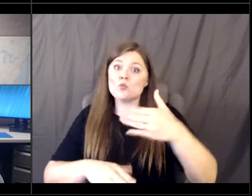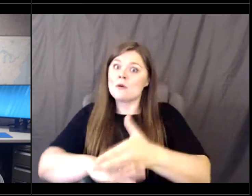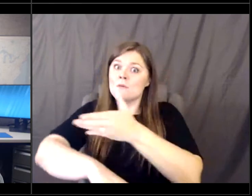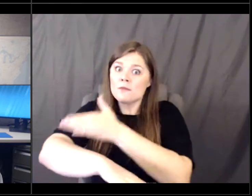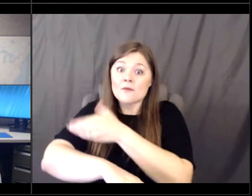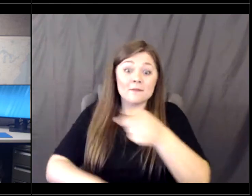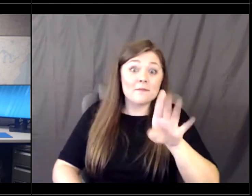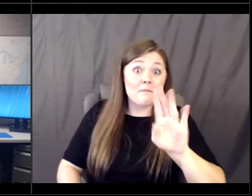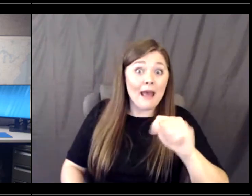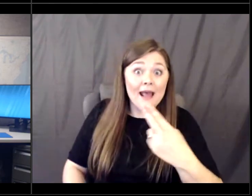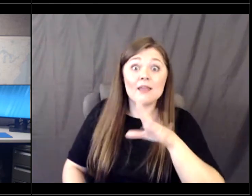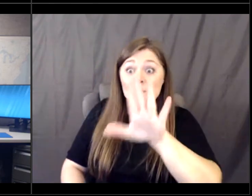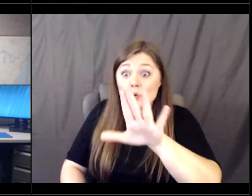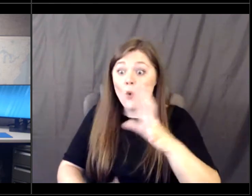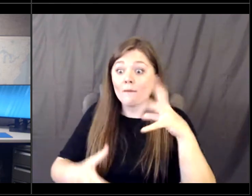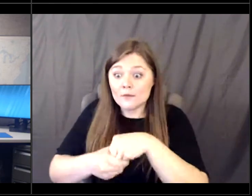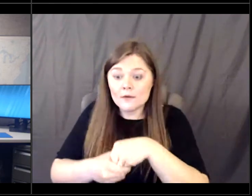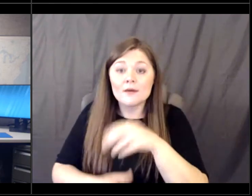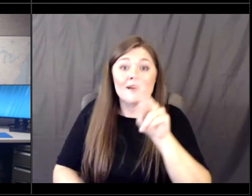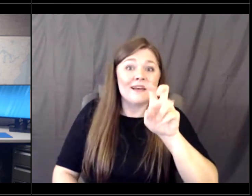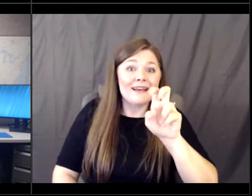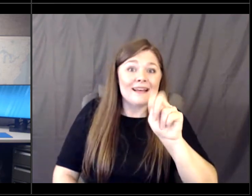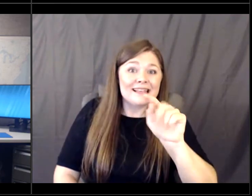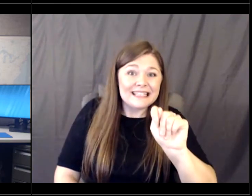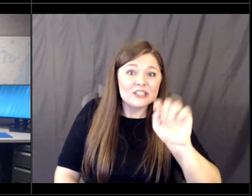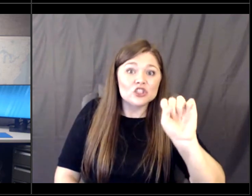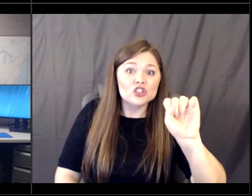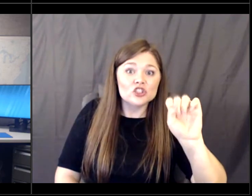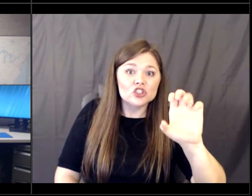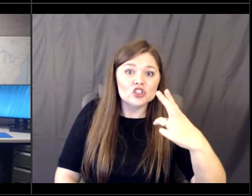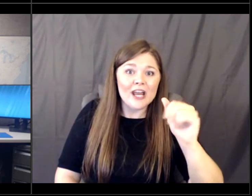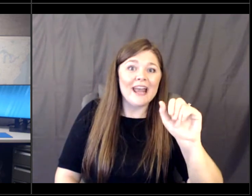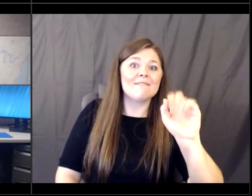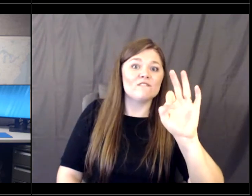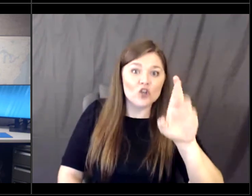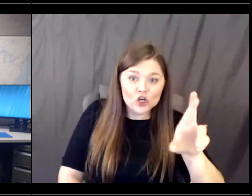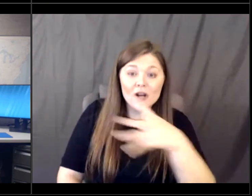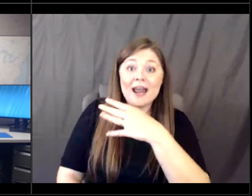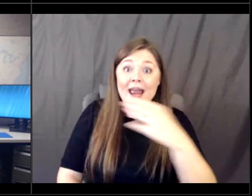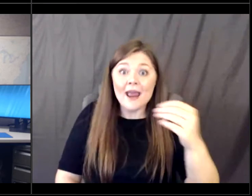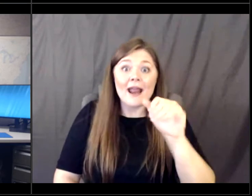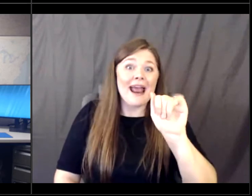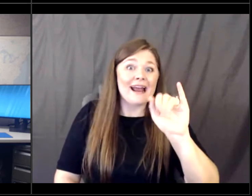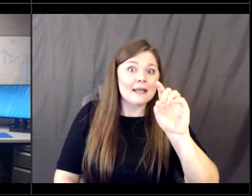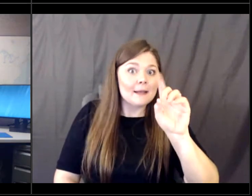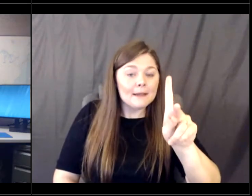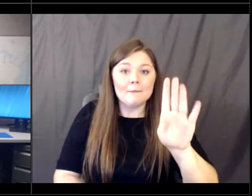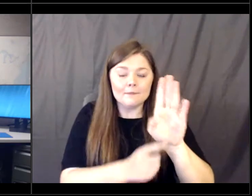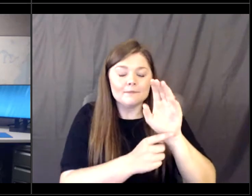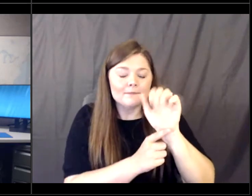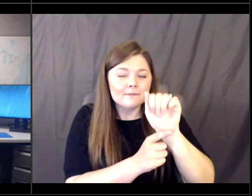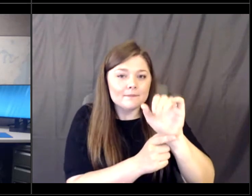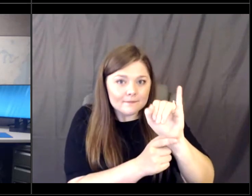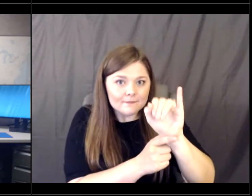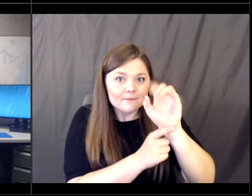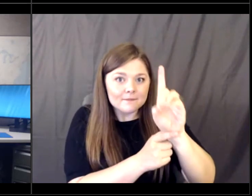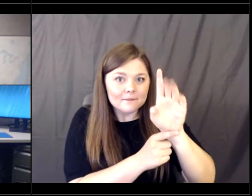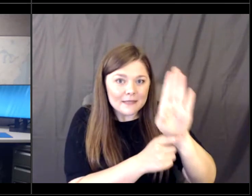the questions, and Kent Schaefer, and many of the people from the Alabama Institute for the Deaf and Blind. But we're very far from being